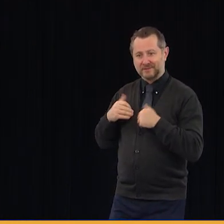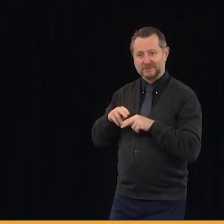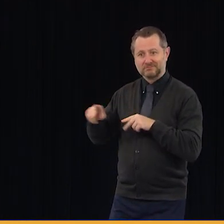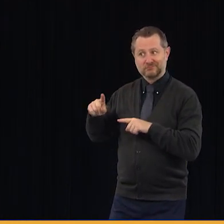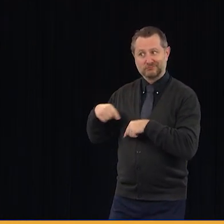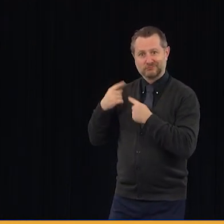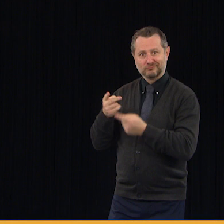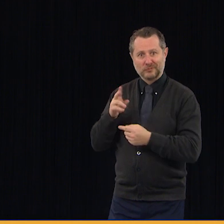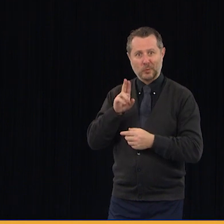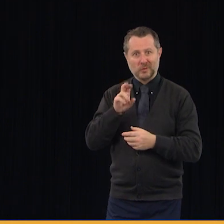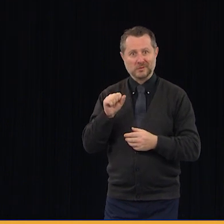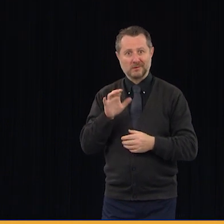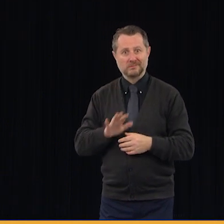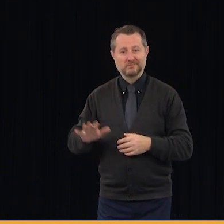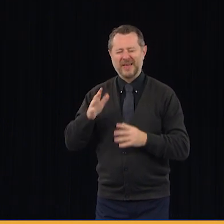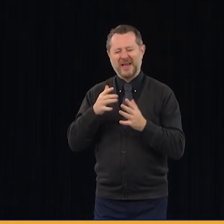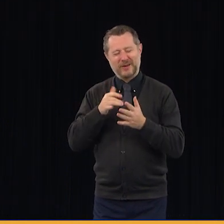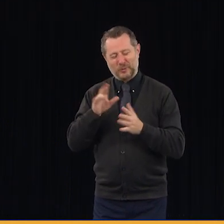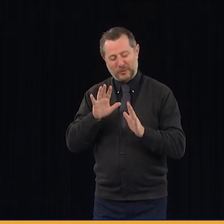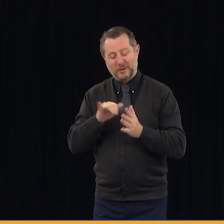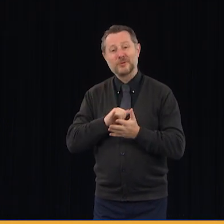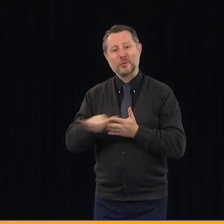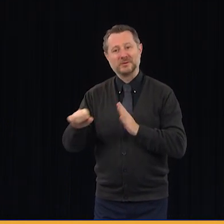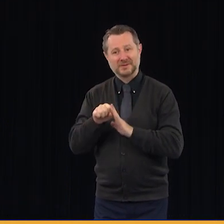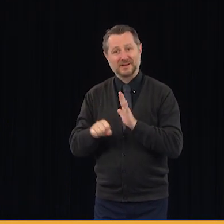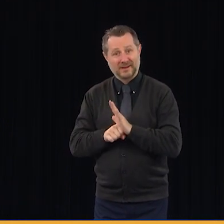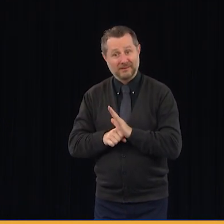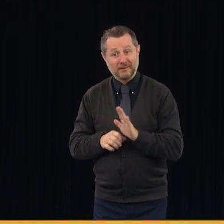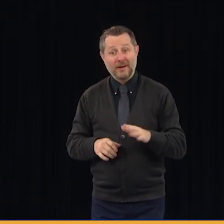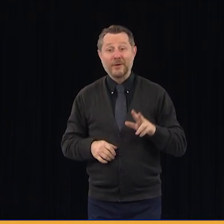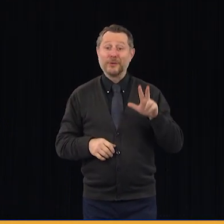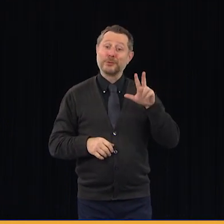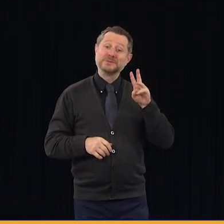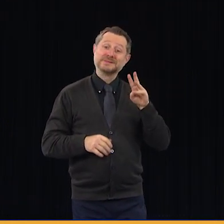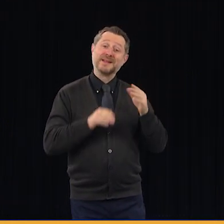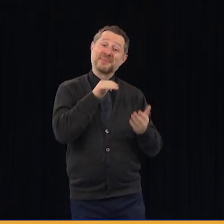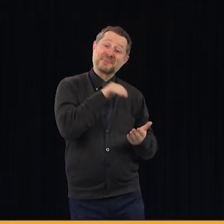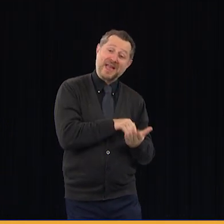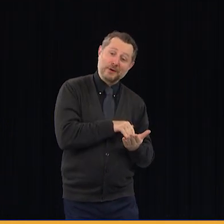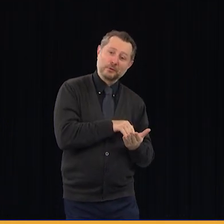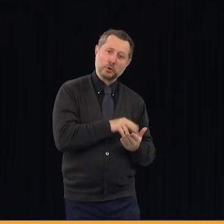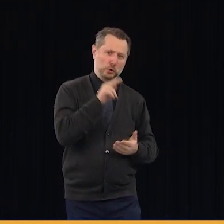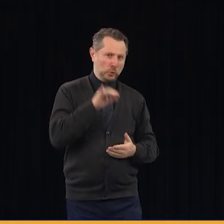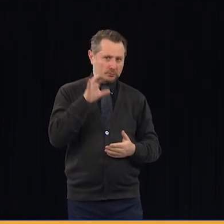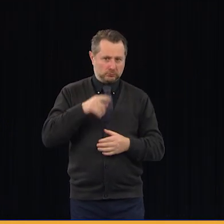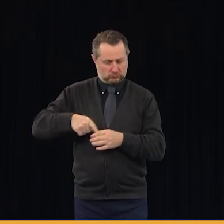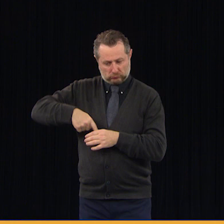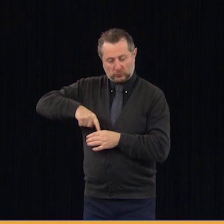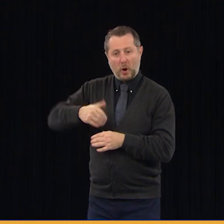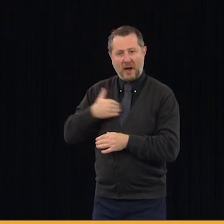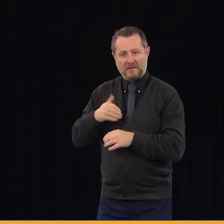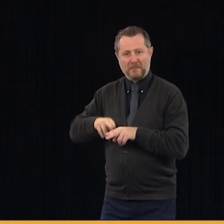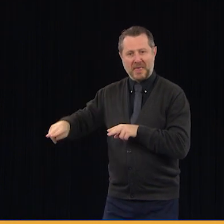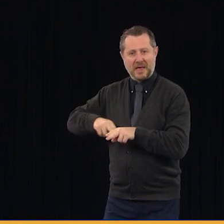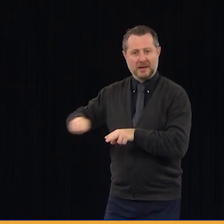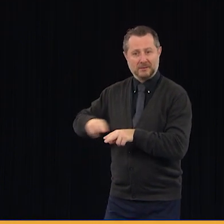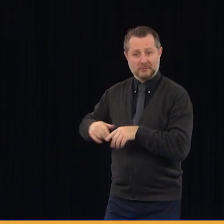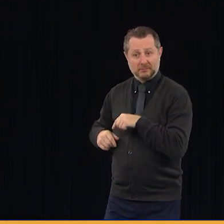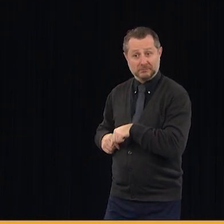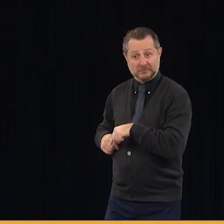36,000 beds in New York City. So any of these scenarios are problematic.